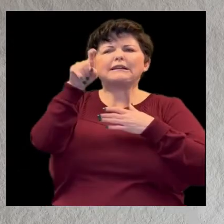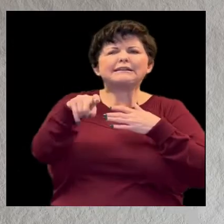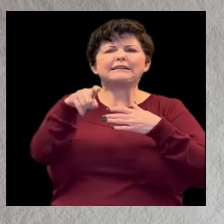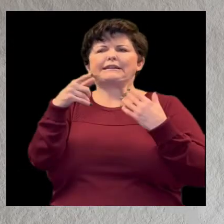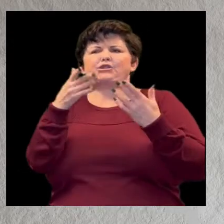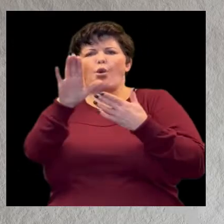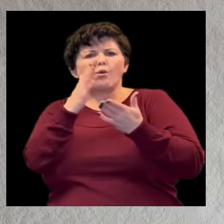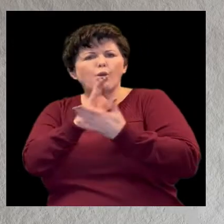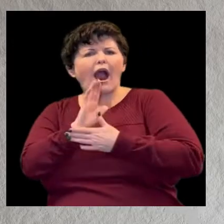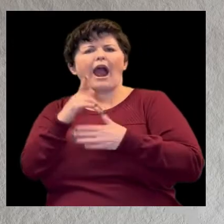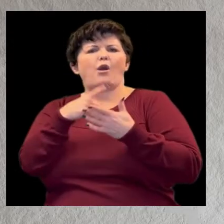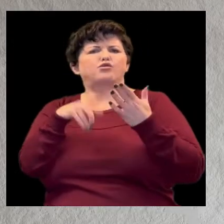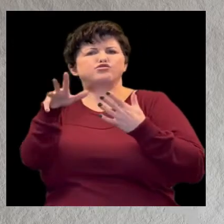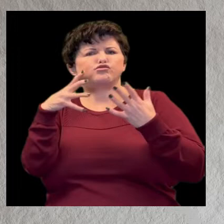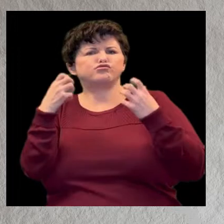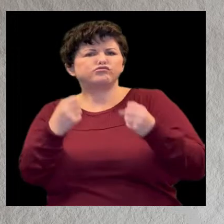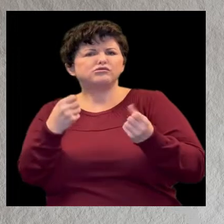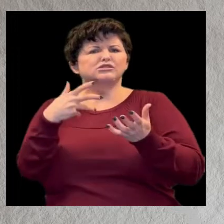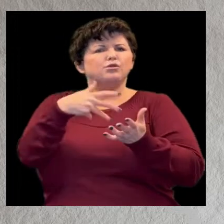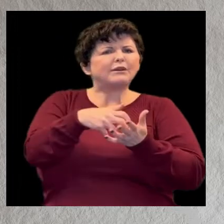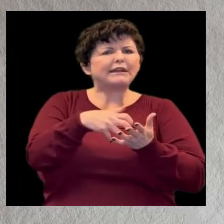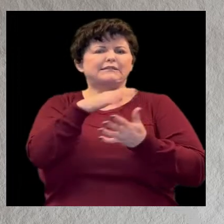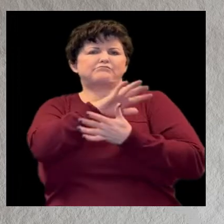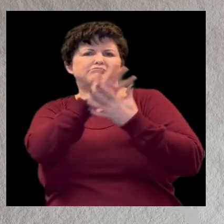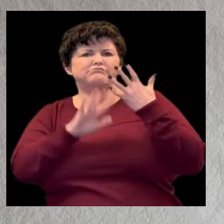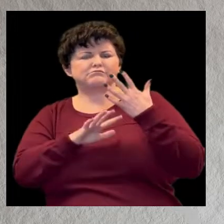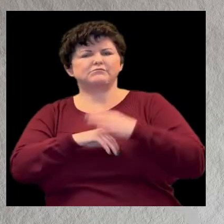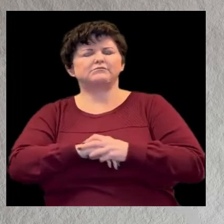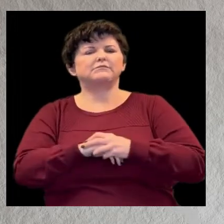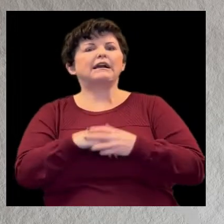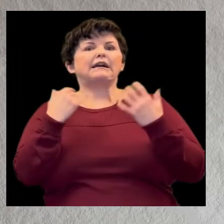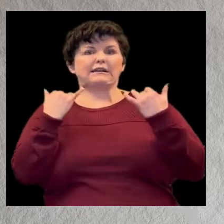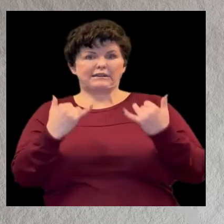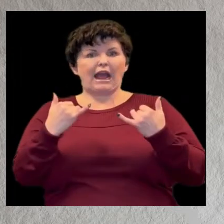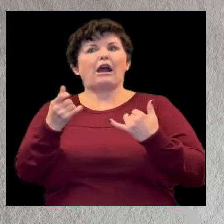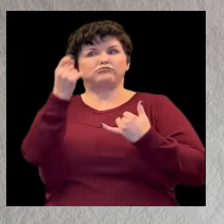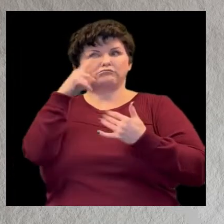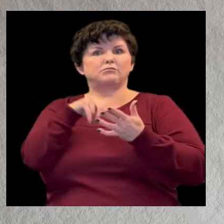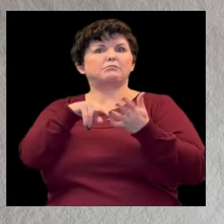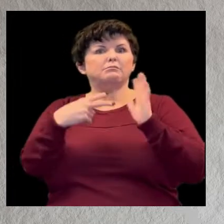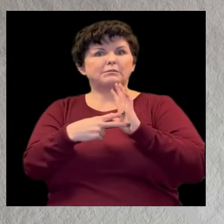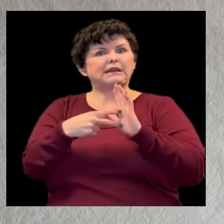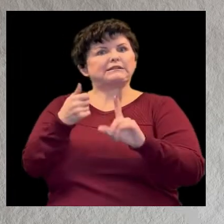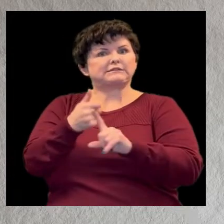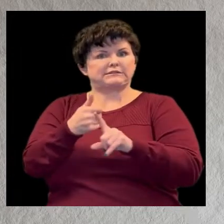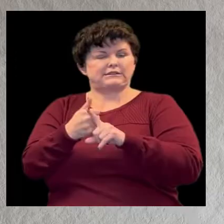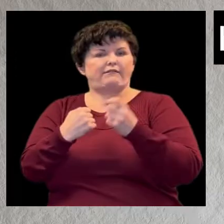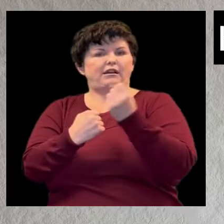strengths. Now that we've defined what self-advocacy is, I will talk